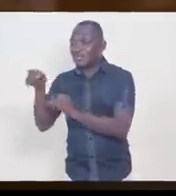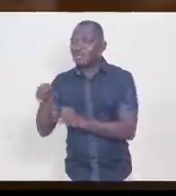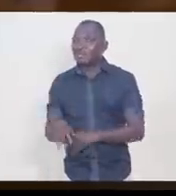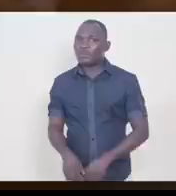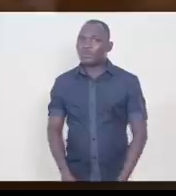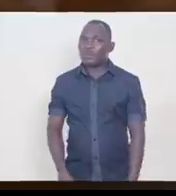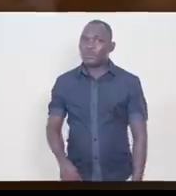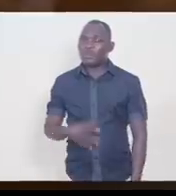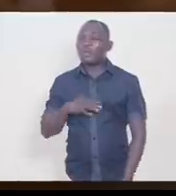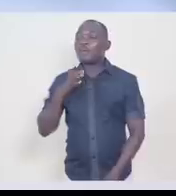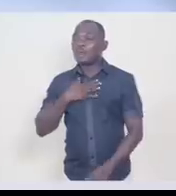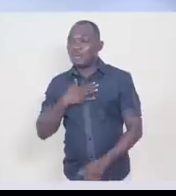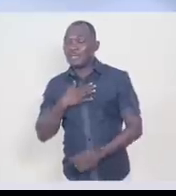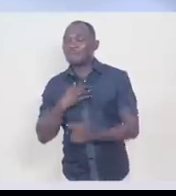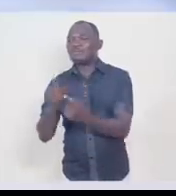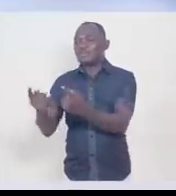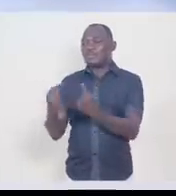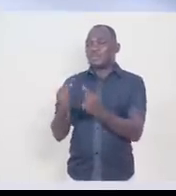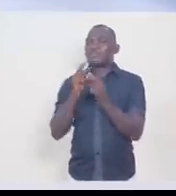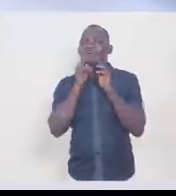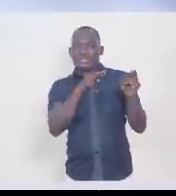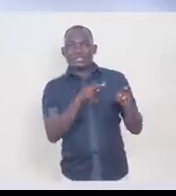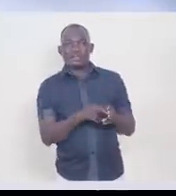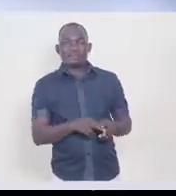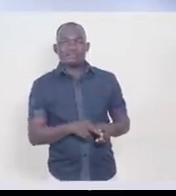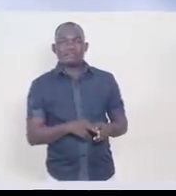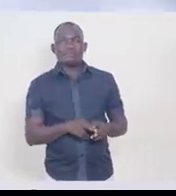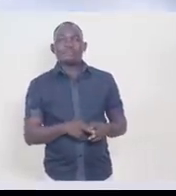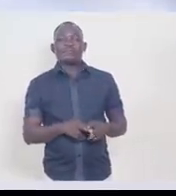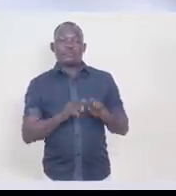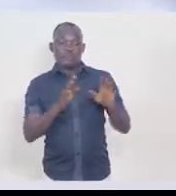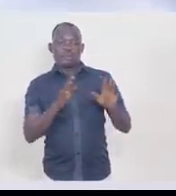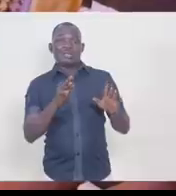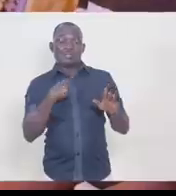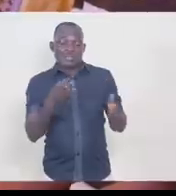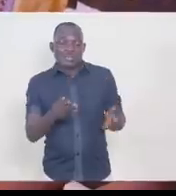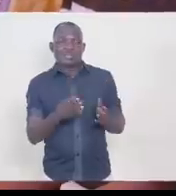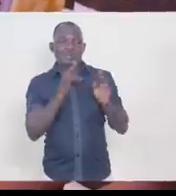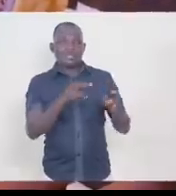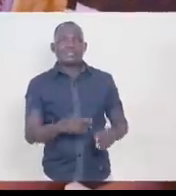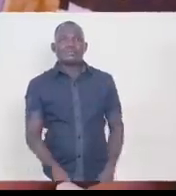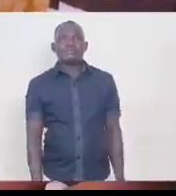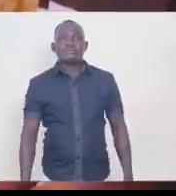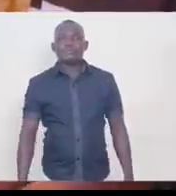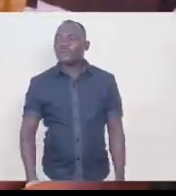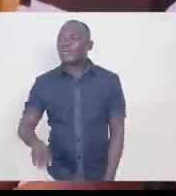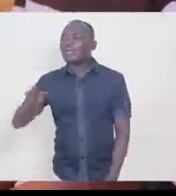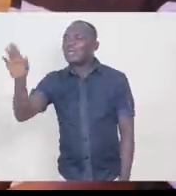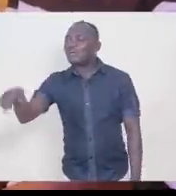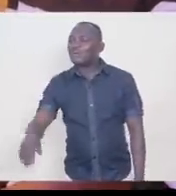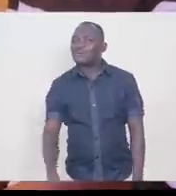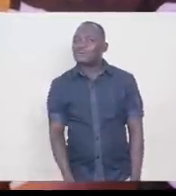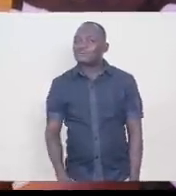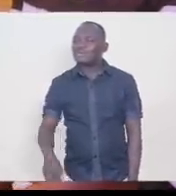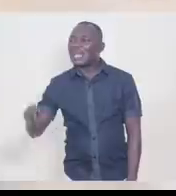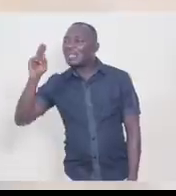You need to answer me. Don't worry, sir. I am right here. Okay? Just answer. Hello, Sarah.